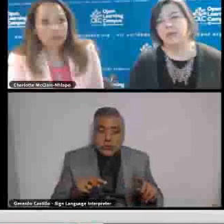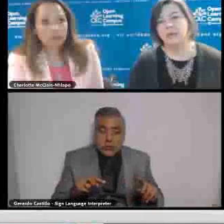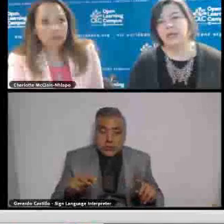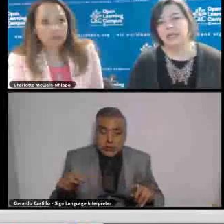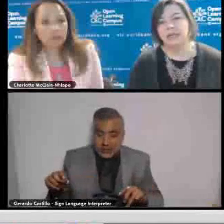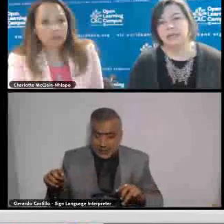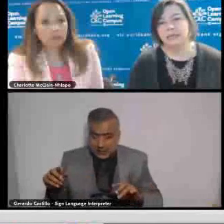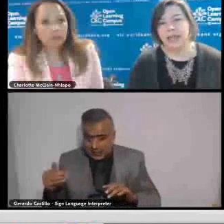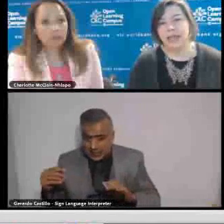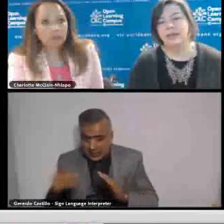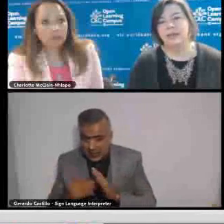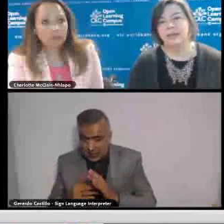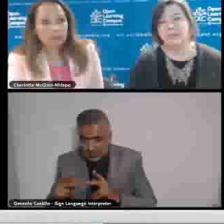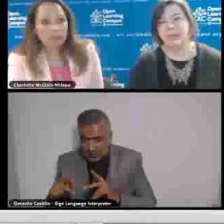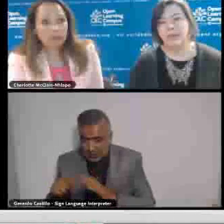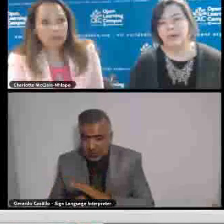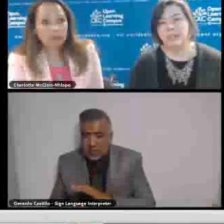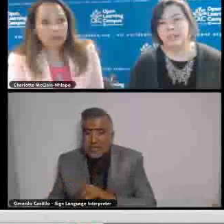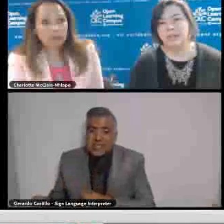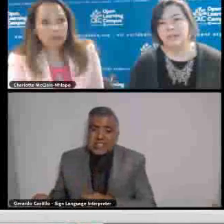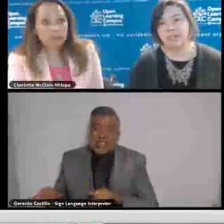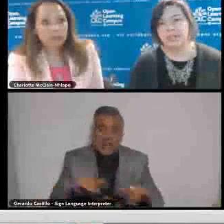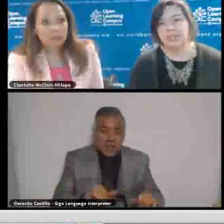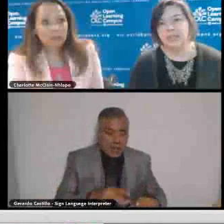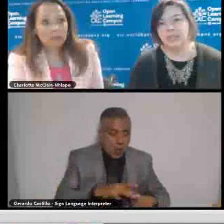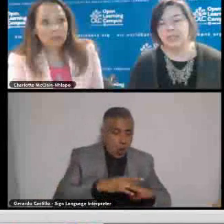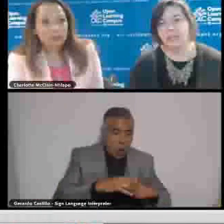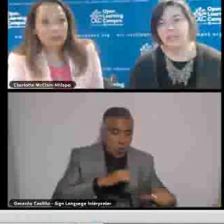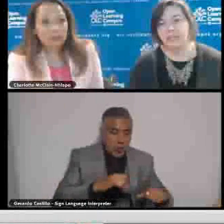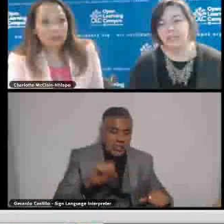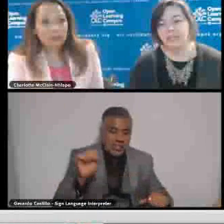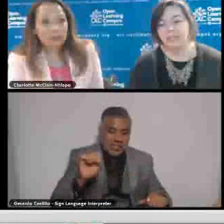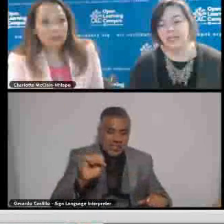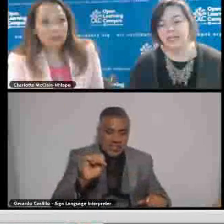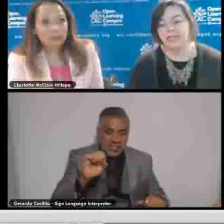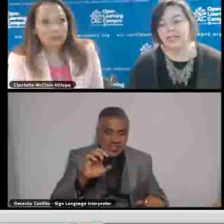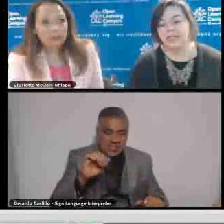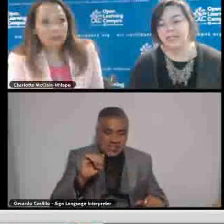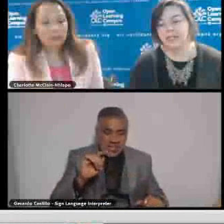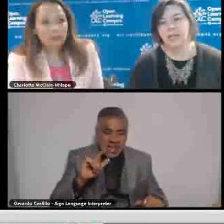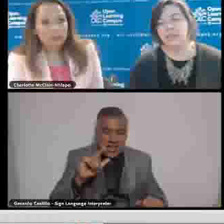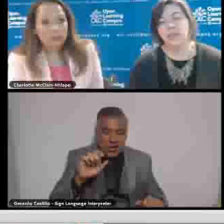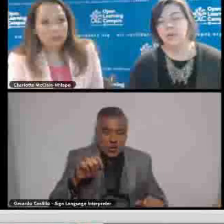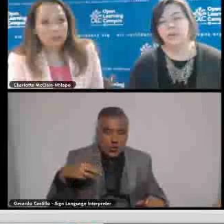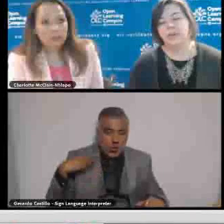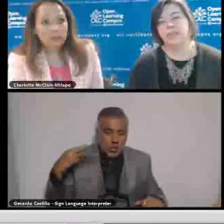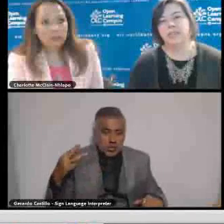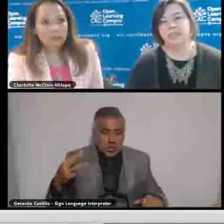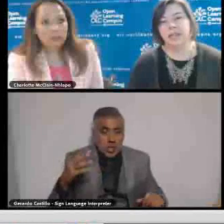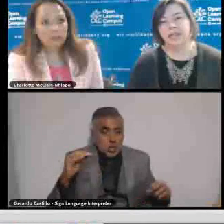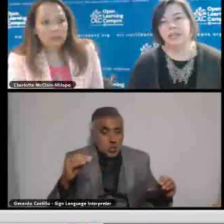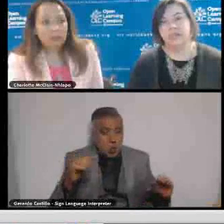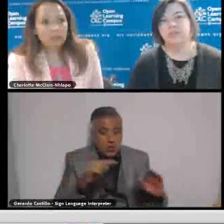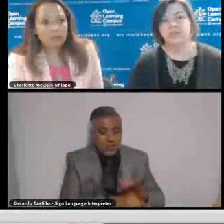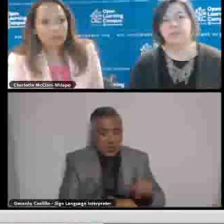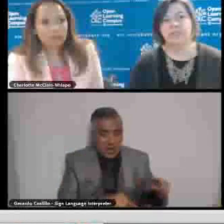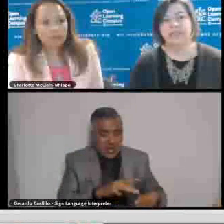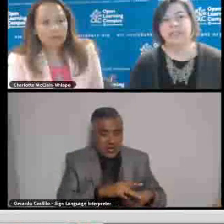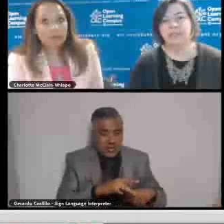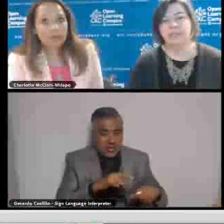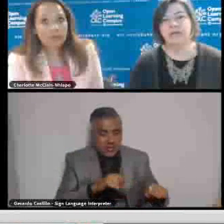in Seattle, in Washington state, in the United States. No one was killed in that. So it really